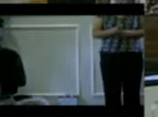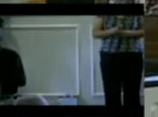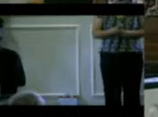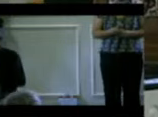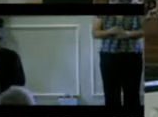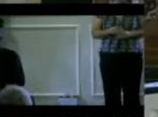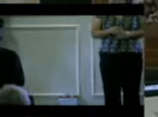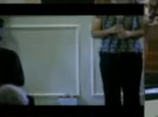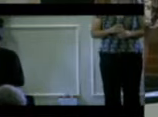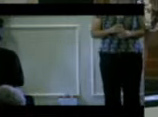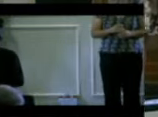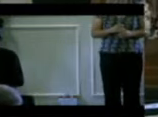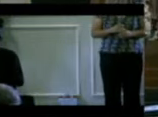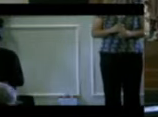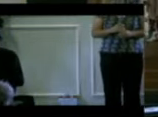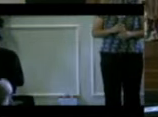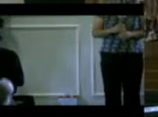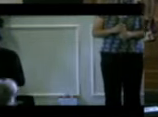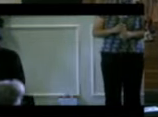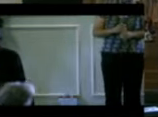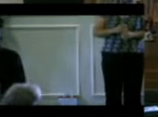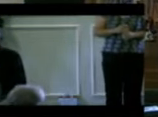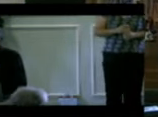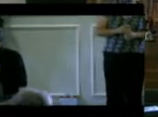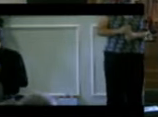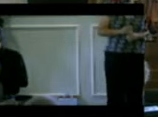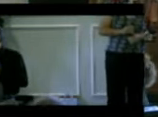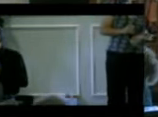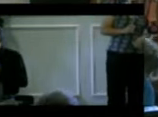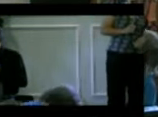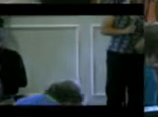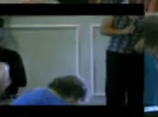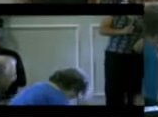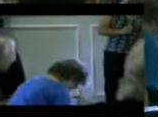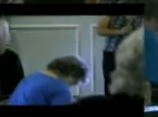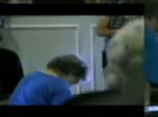Stand and sing with us our closing hymn, "Jesus is Coming Again."